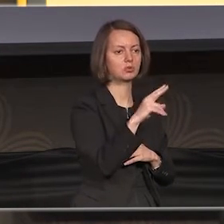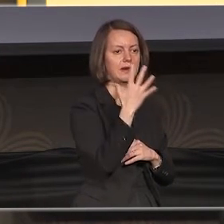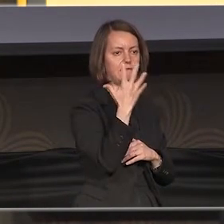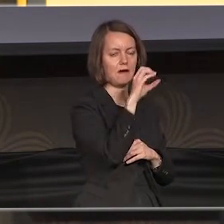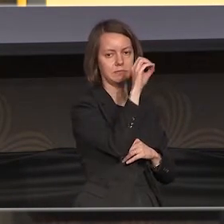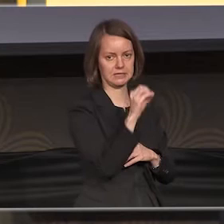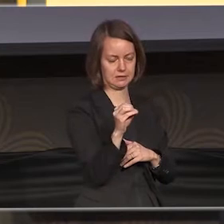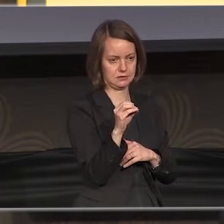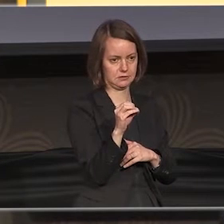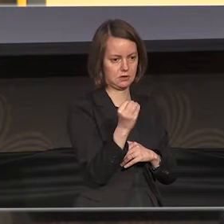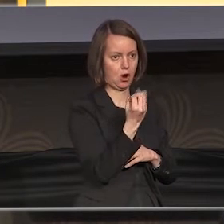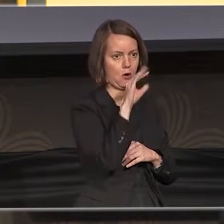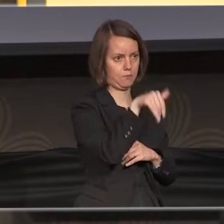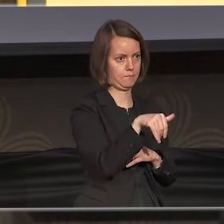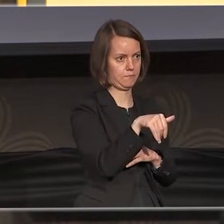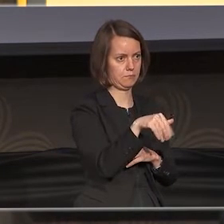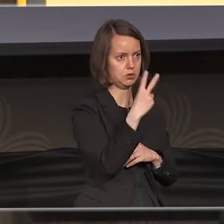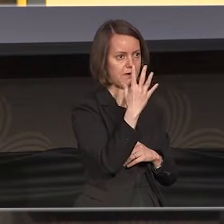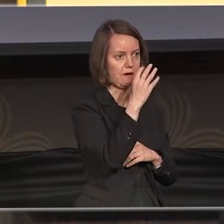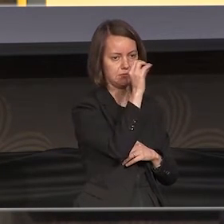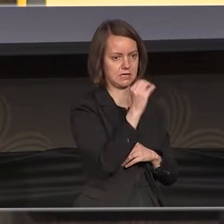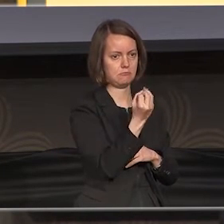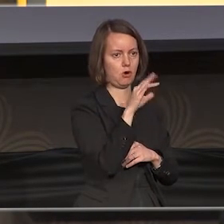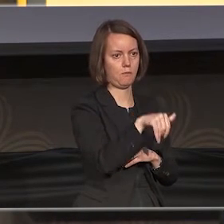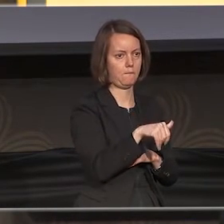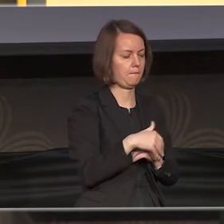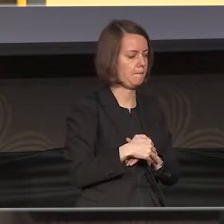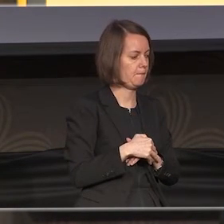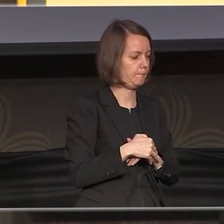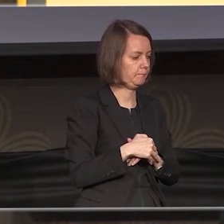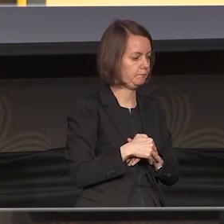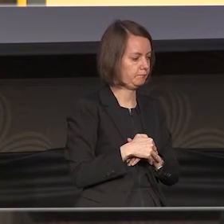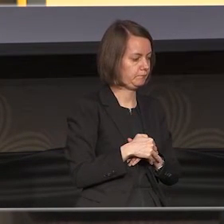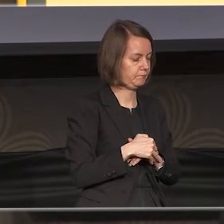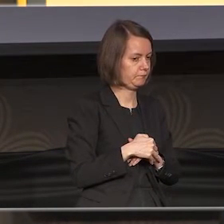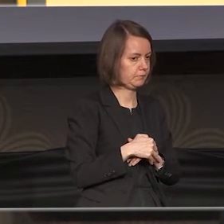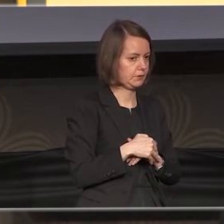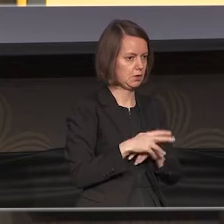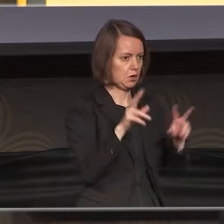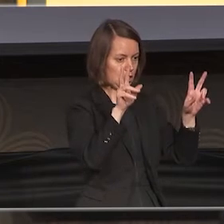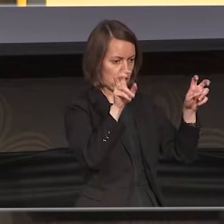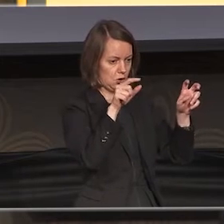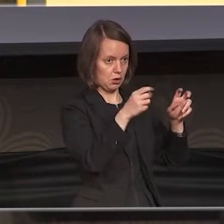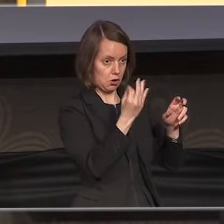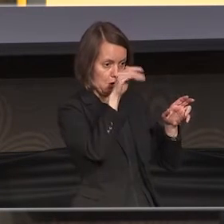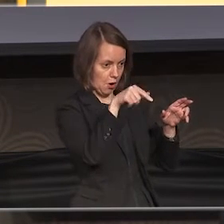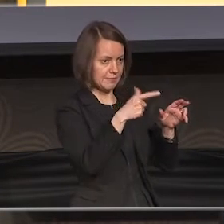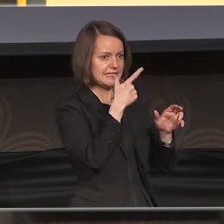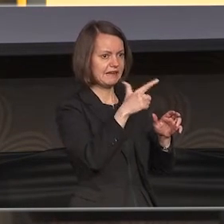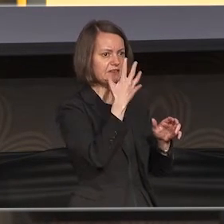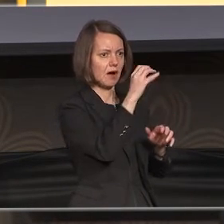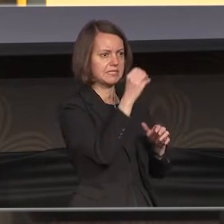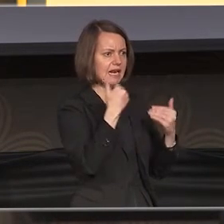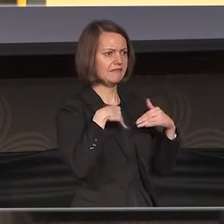25% of all persons who were homeless on census night. Of those who were classified as homeless, 75% were living in